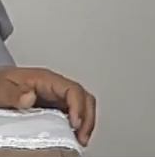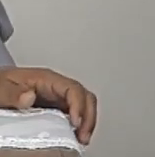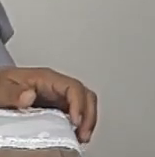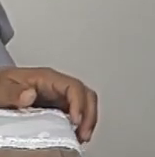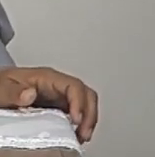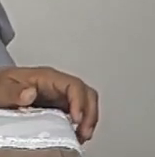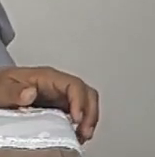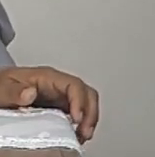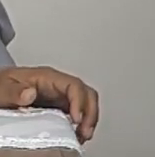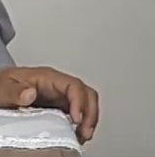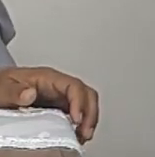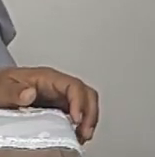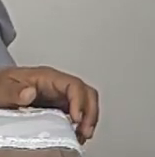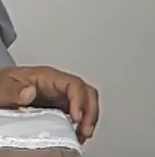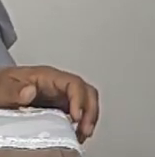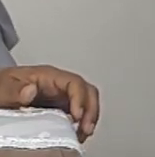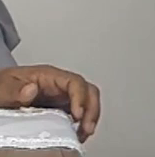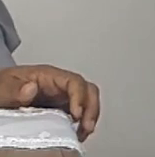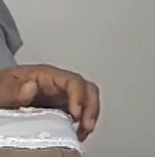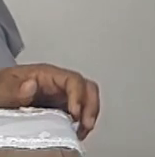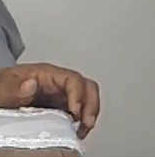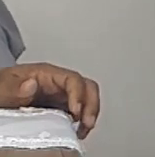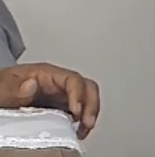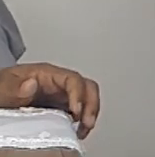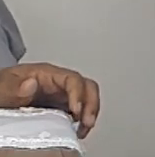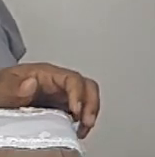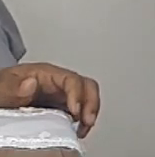here of this life.